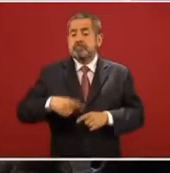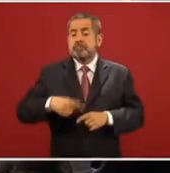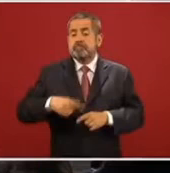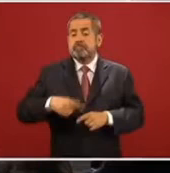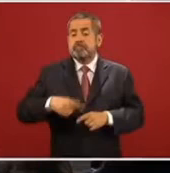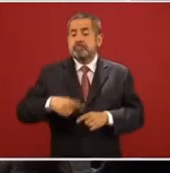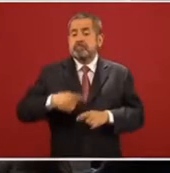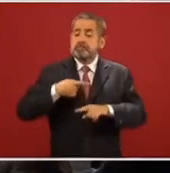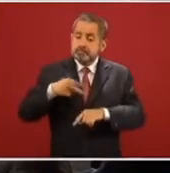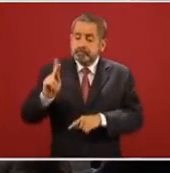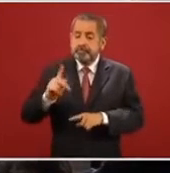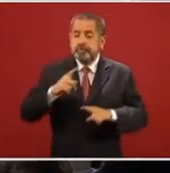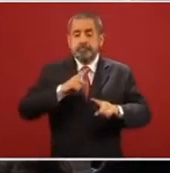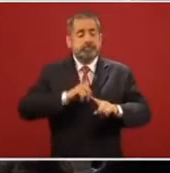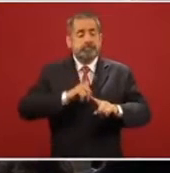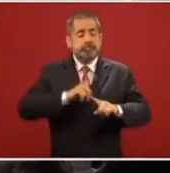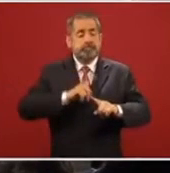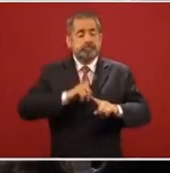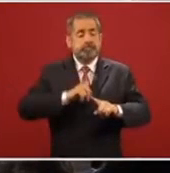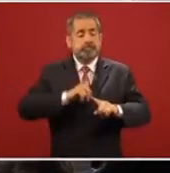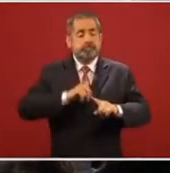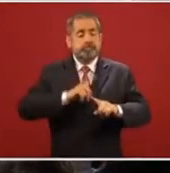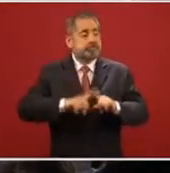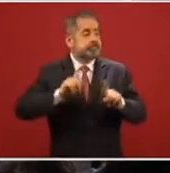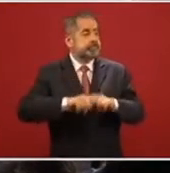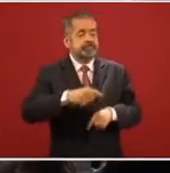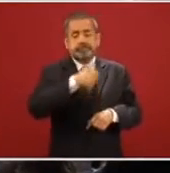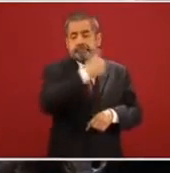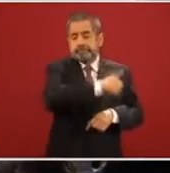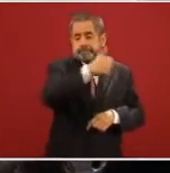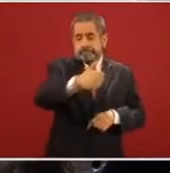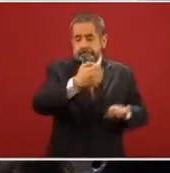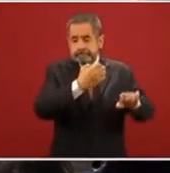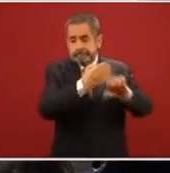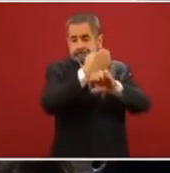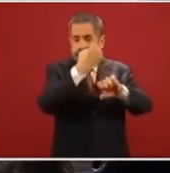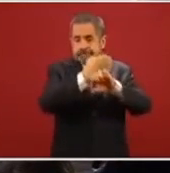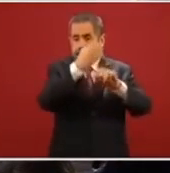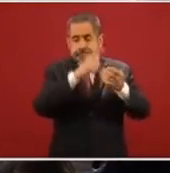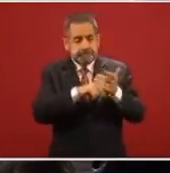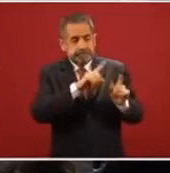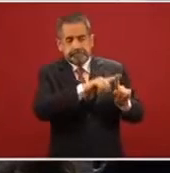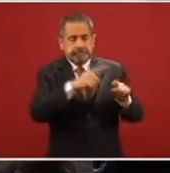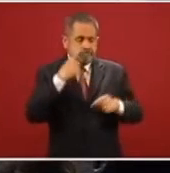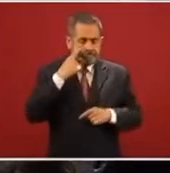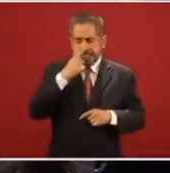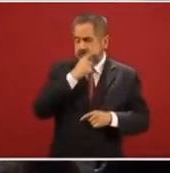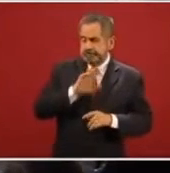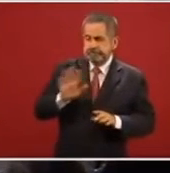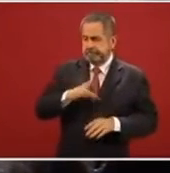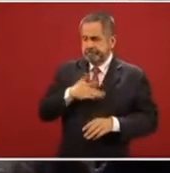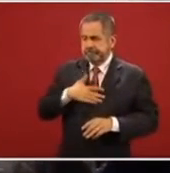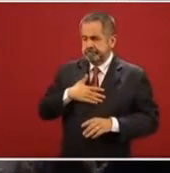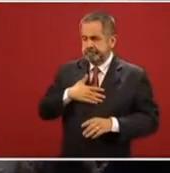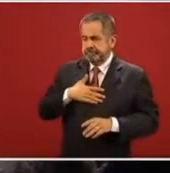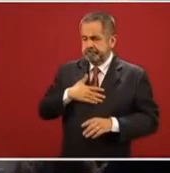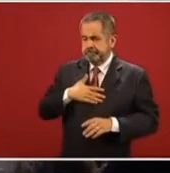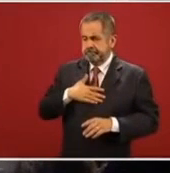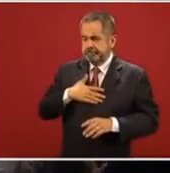calculations of the dynamics social socially estatal, hicieron un poco de